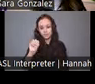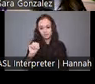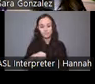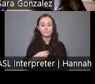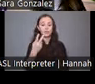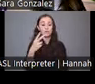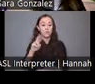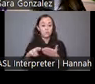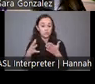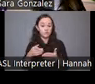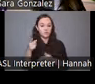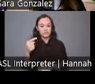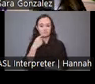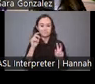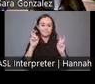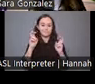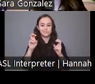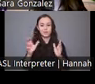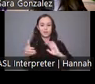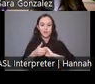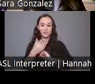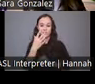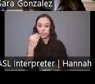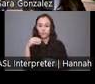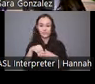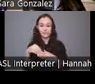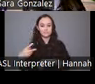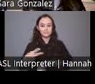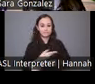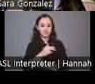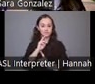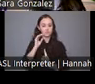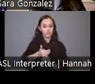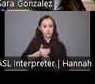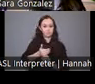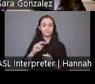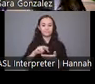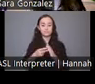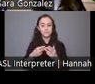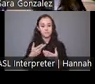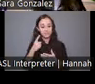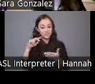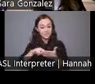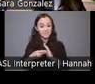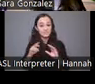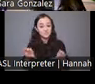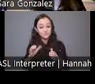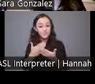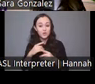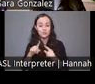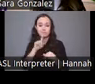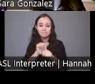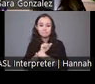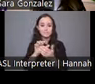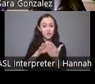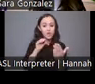wolf in sheep's clothing, intending to do good while unwittingly replicating the same sets of colonial relations we